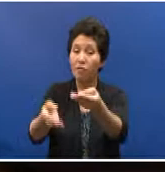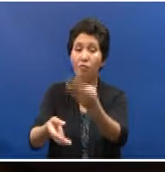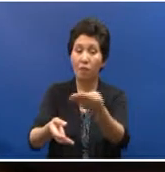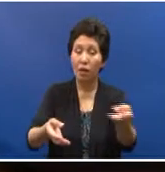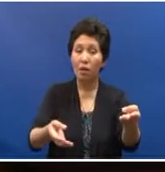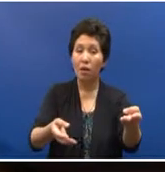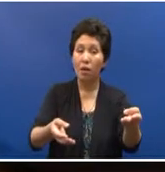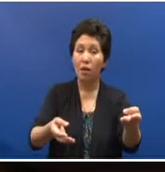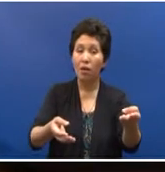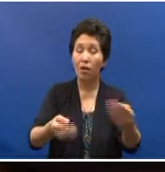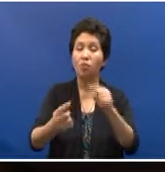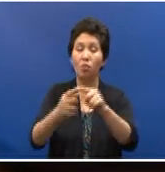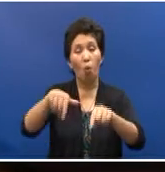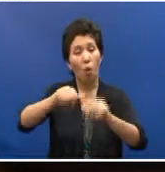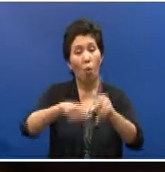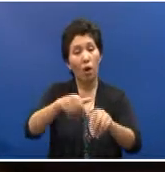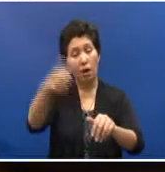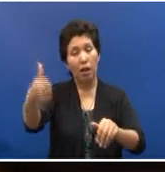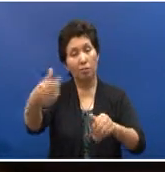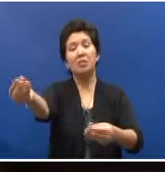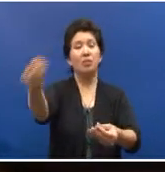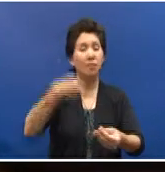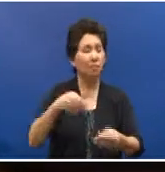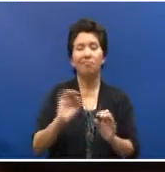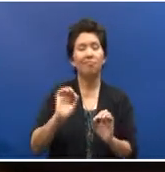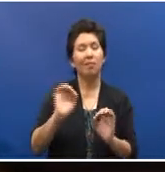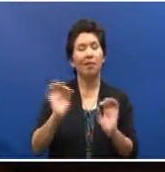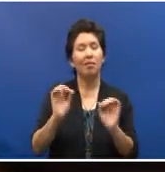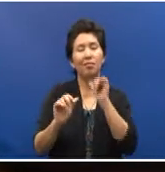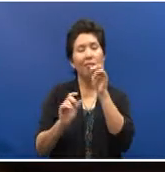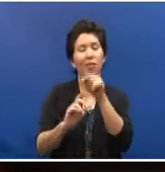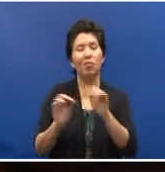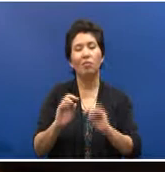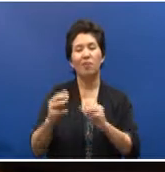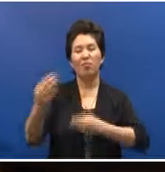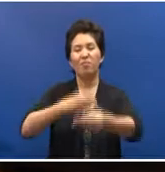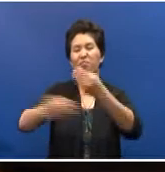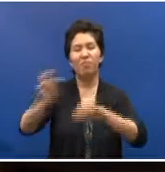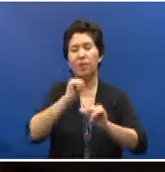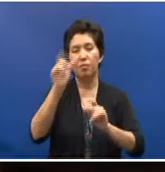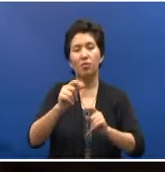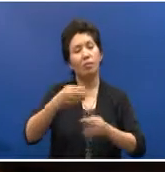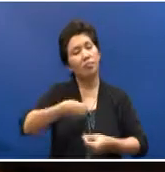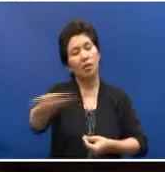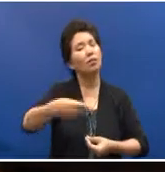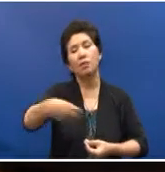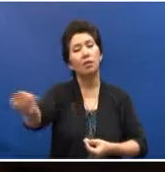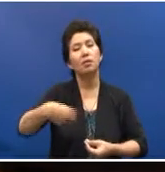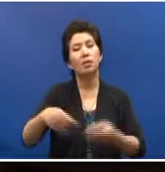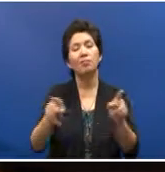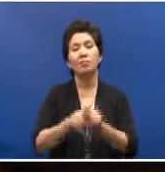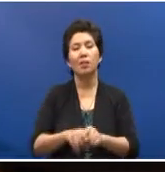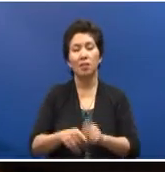something to the people will give back to them. Okay. Okay, the second one, the